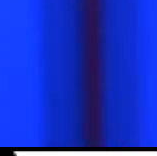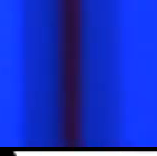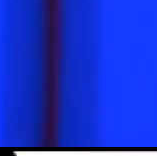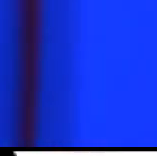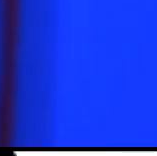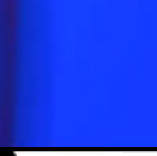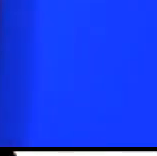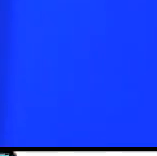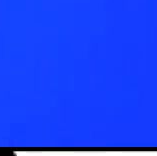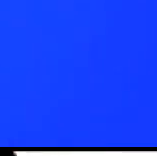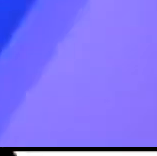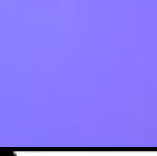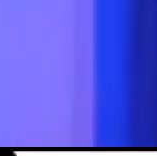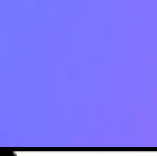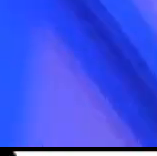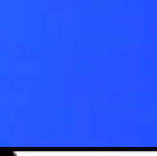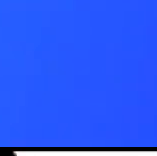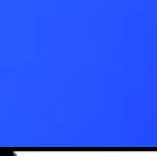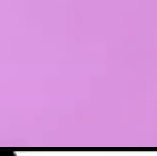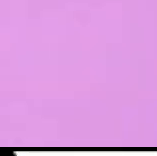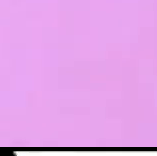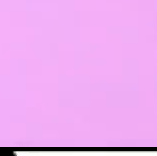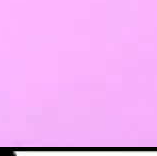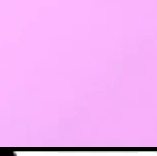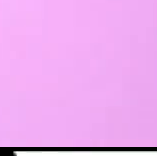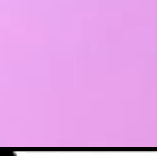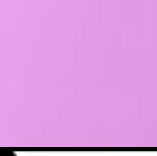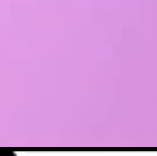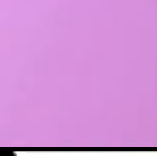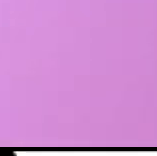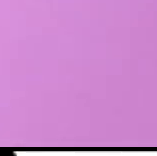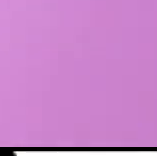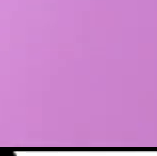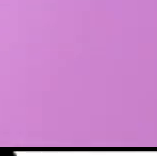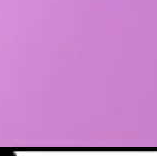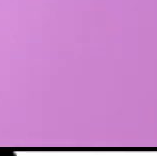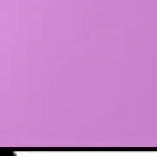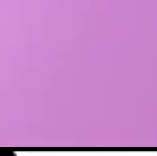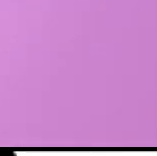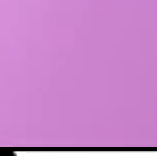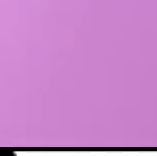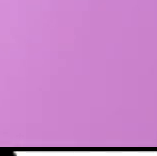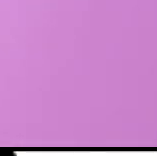ZNS Total Sports is brought to you by Fourth Terrace Diagnostic Center.